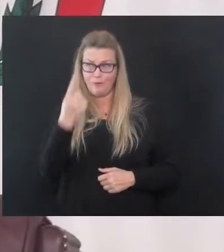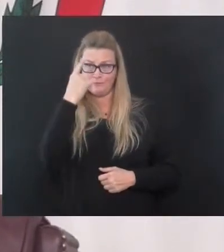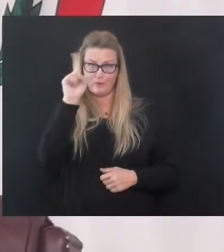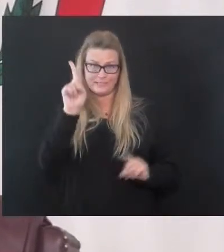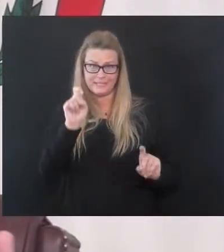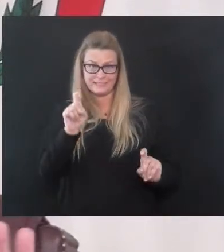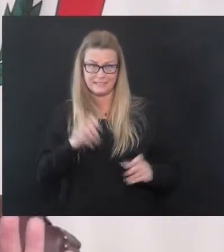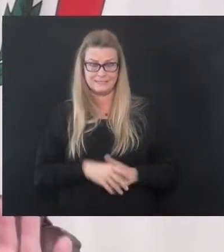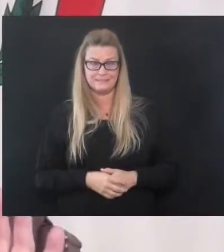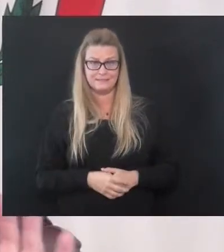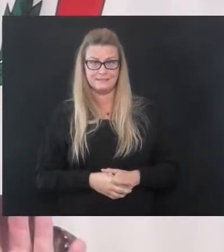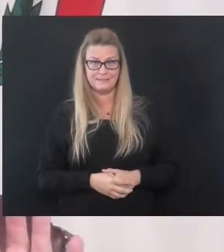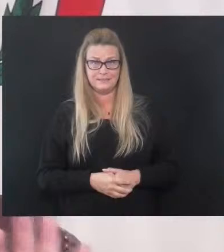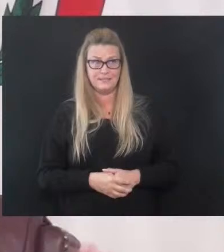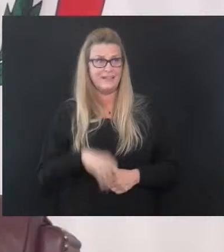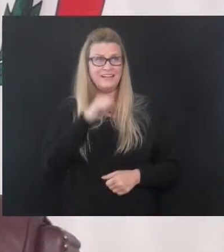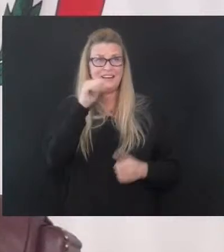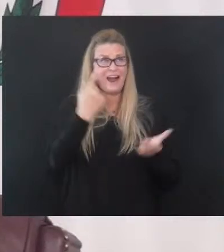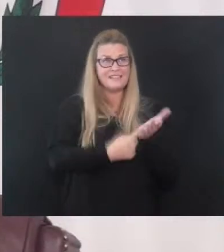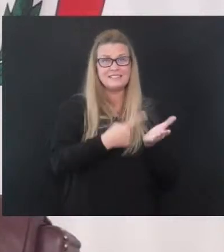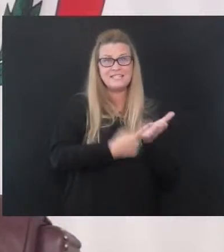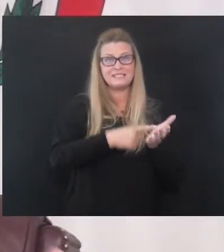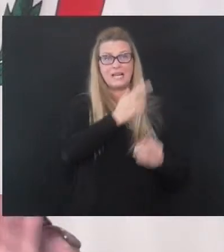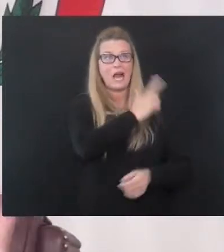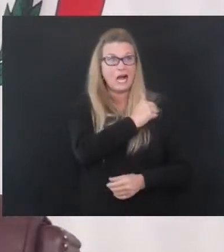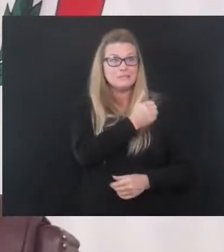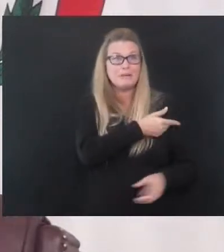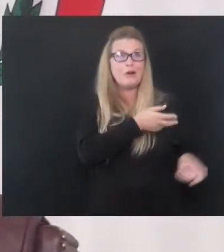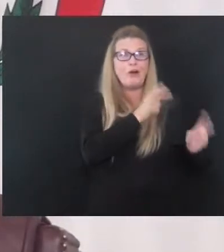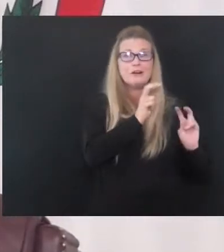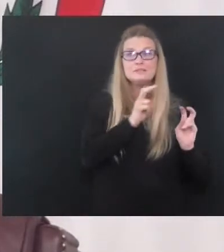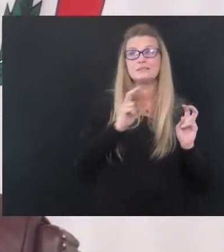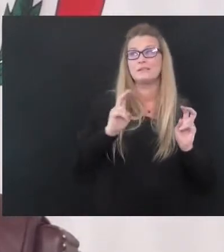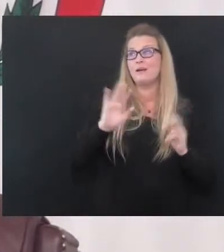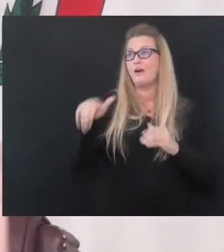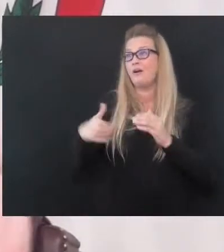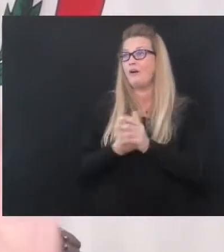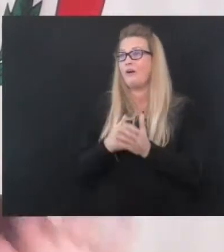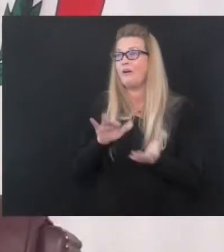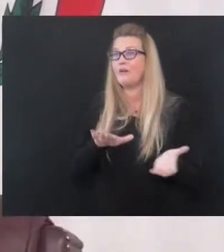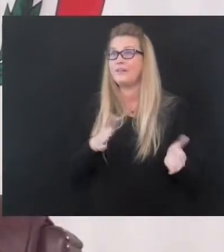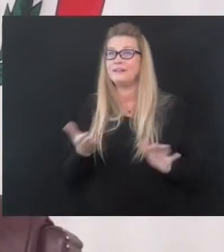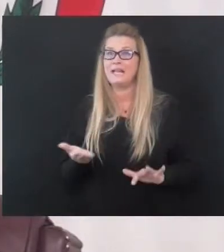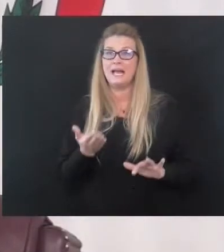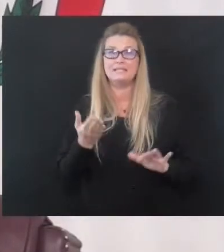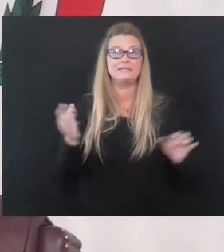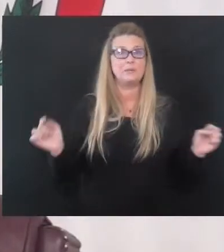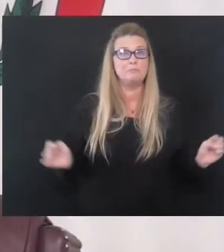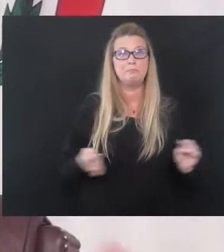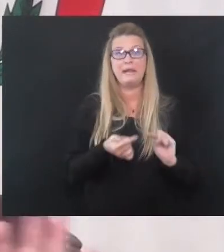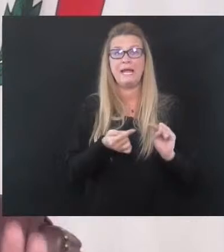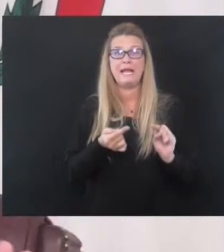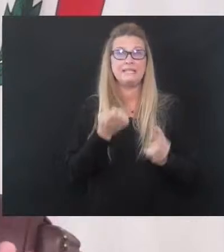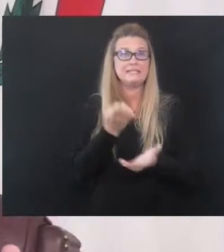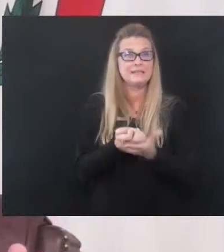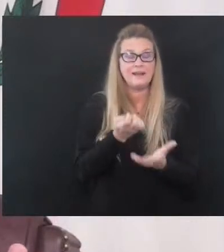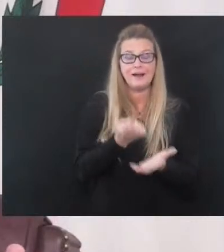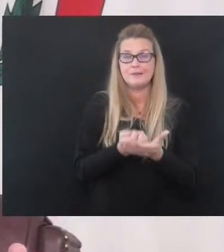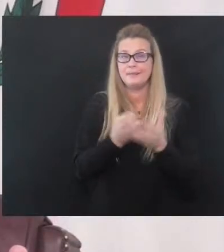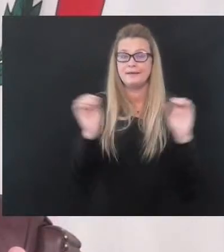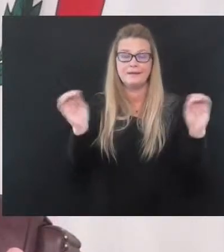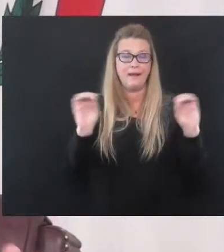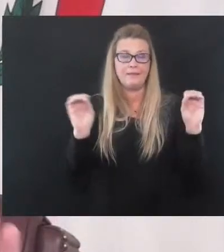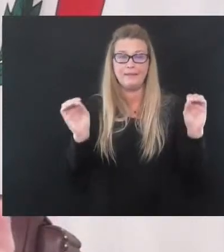not talking about all the hospitalizations and all the deaths and all the pain to our economy and everything